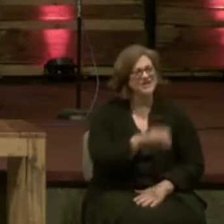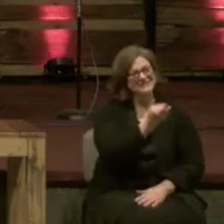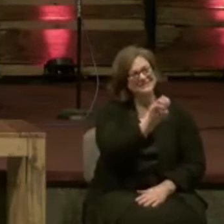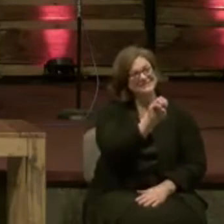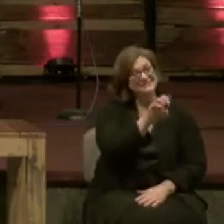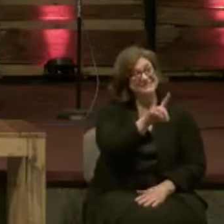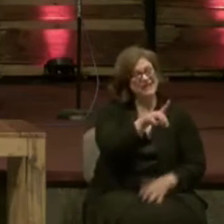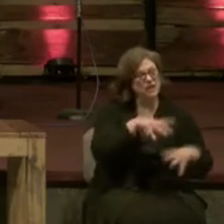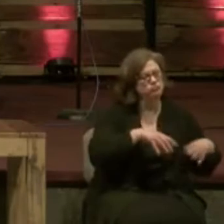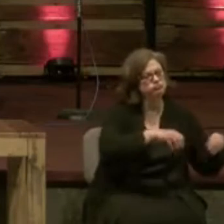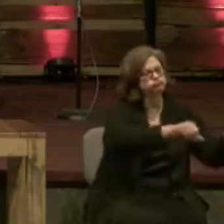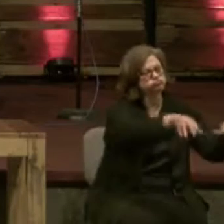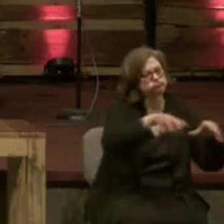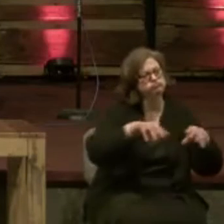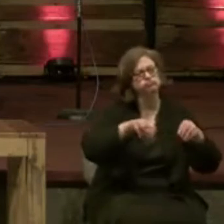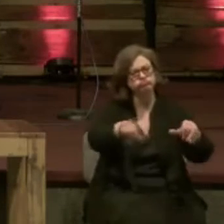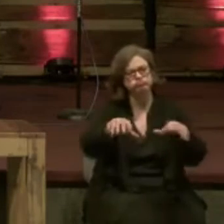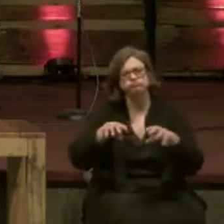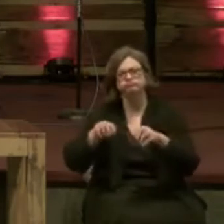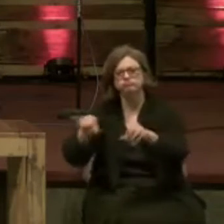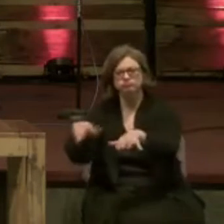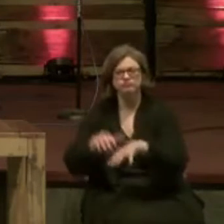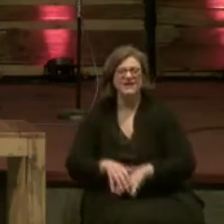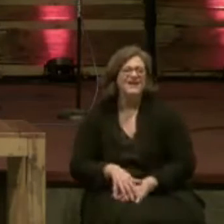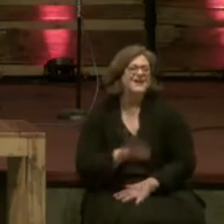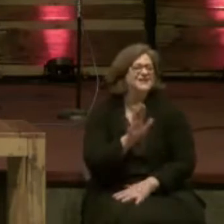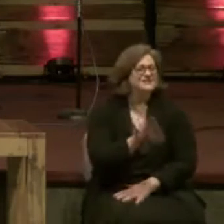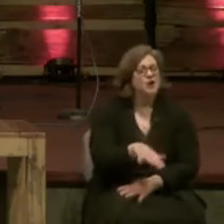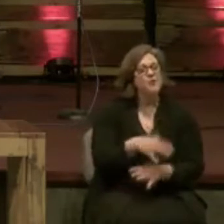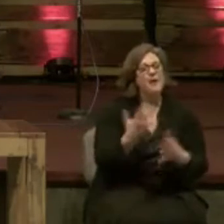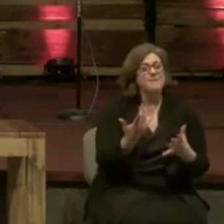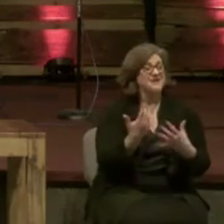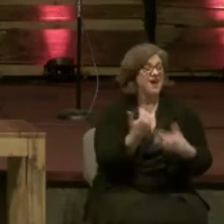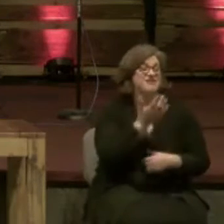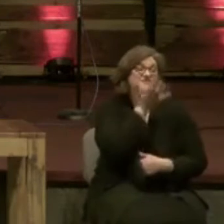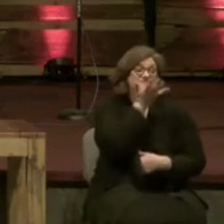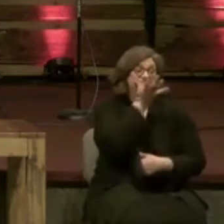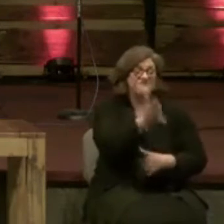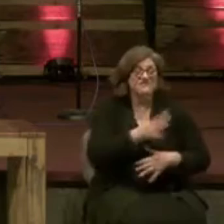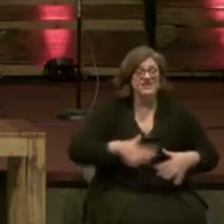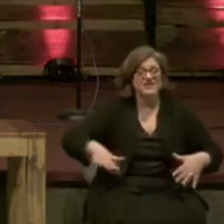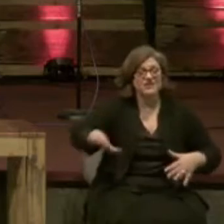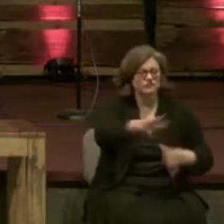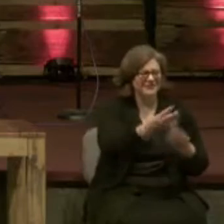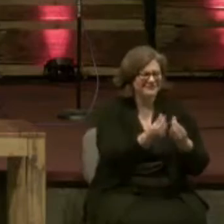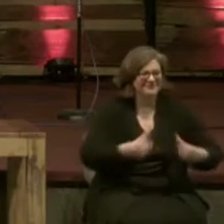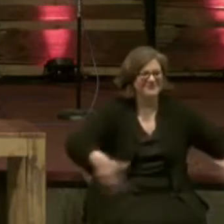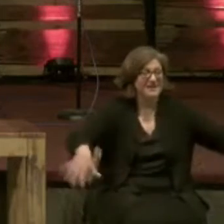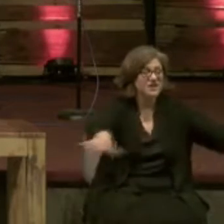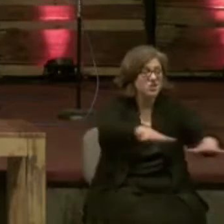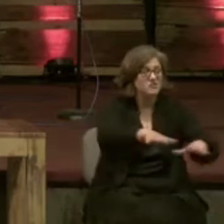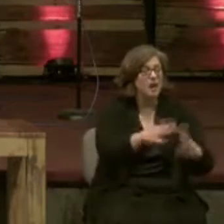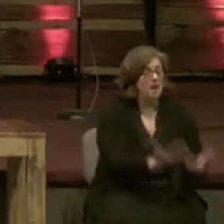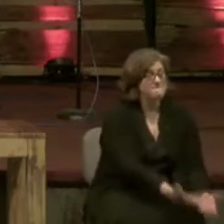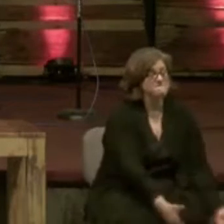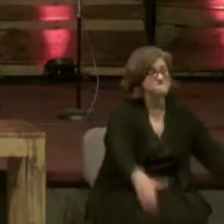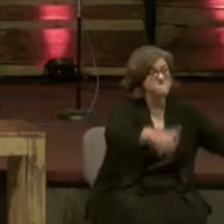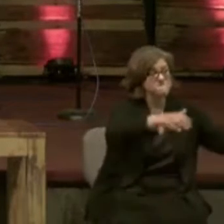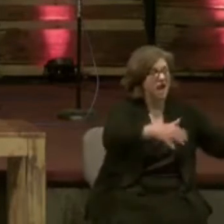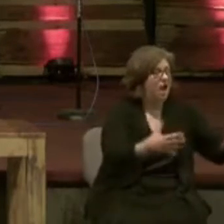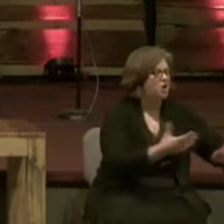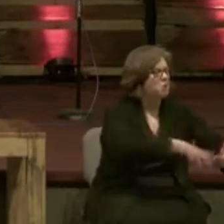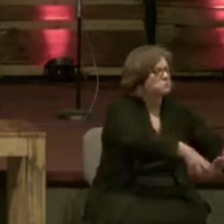planting seeds. He was broadcasting it. So you went out to the field and he had this big bag that would have seed in it. He would scoop some seed out and he would